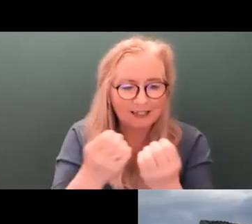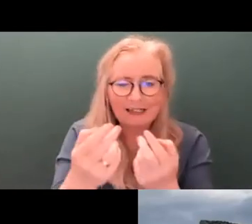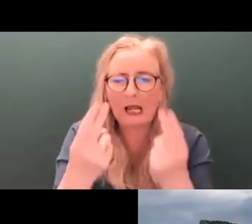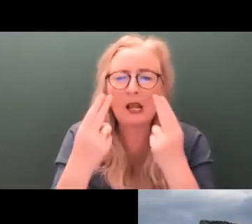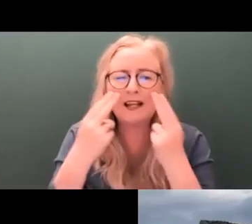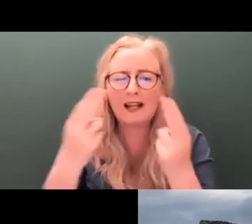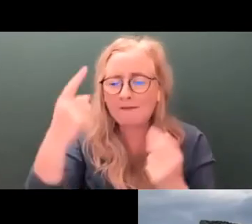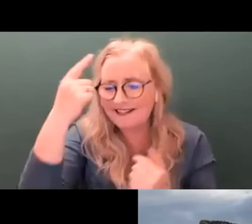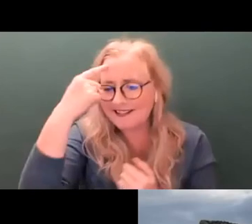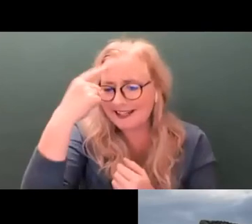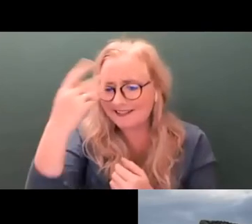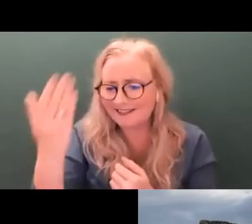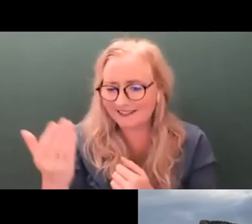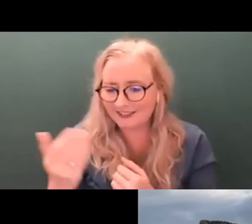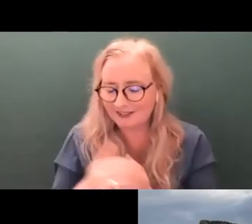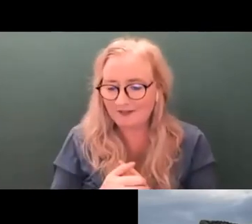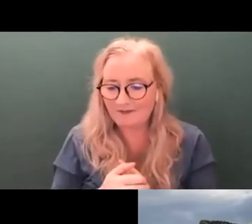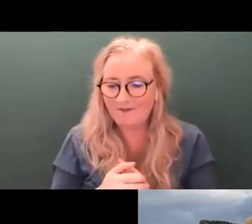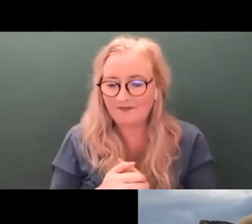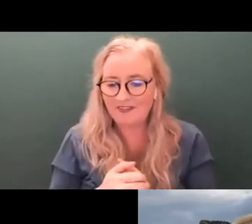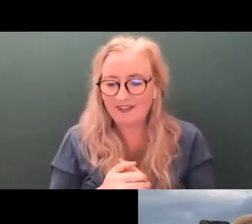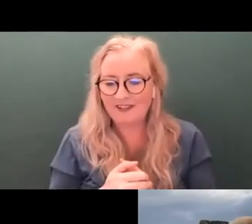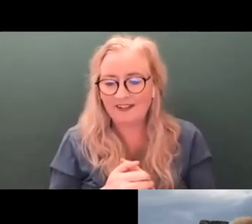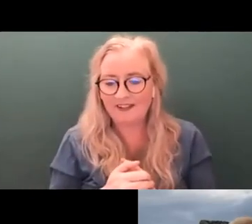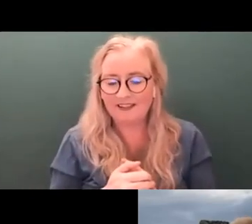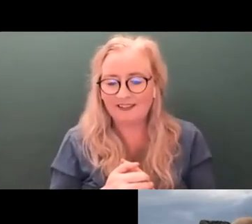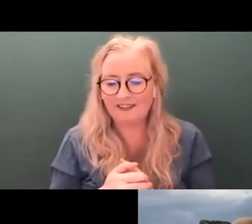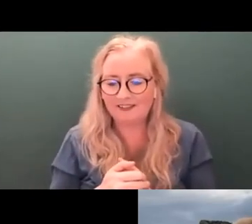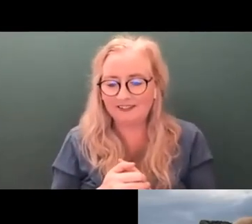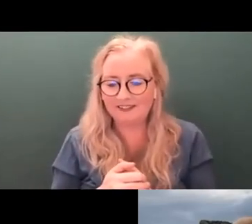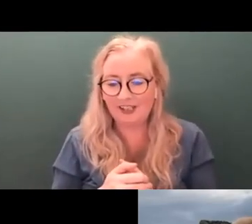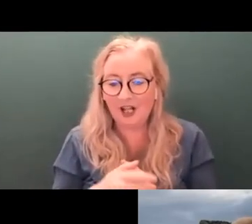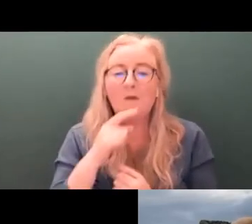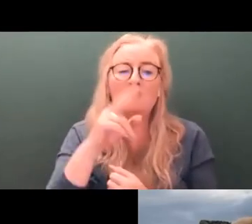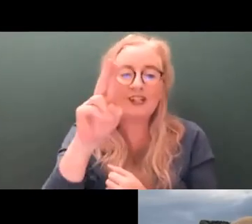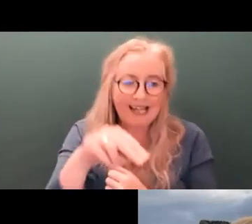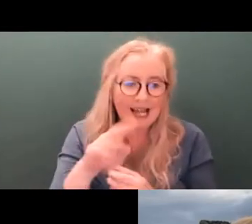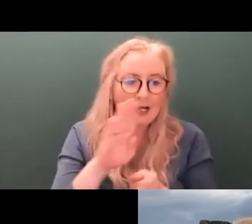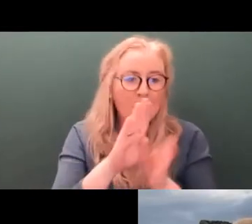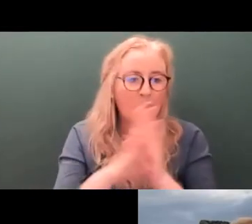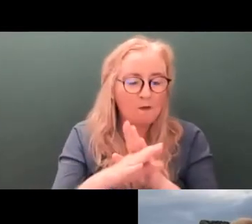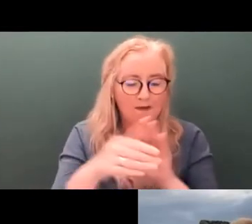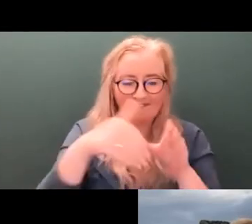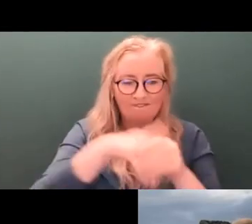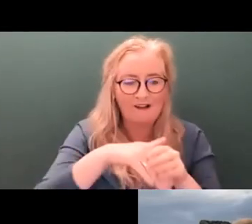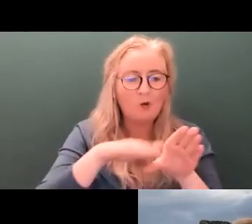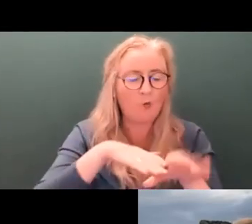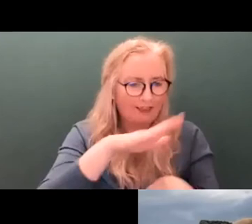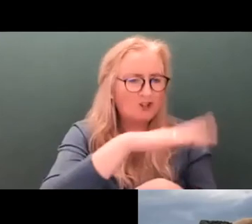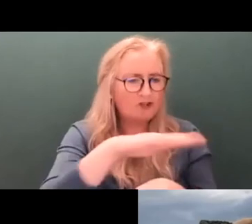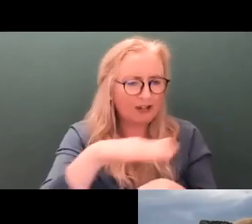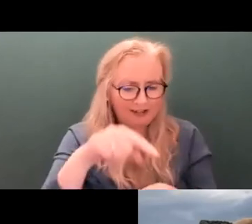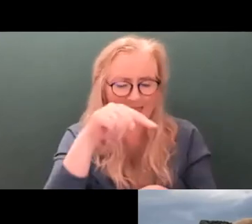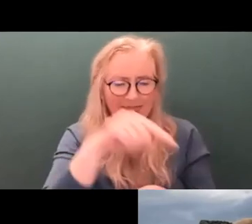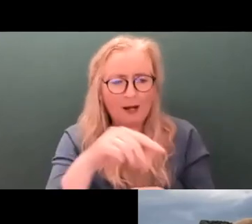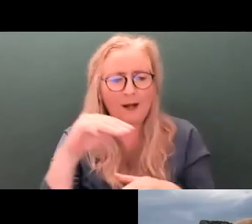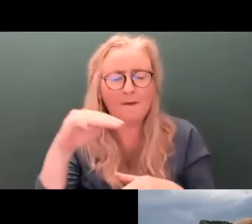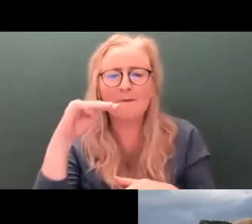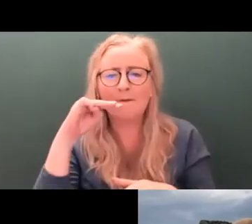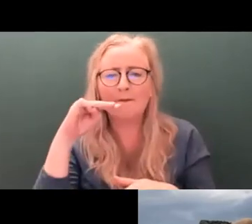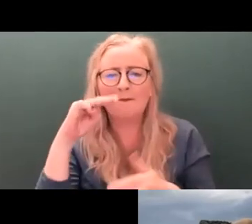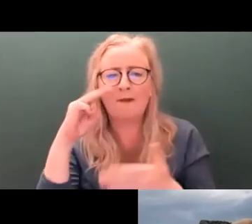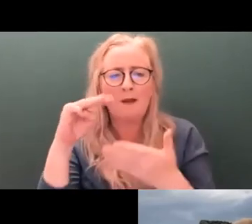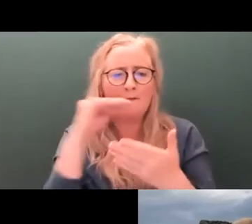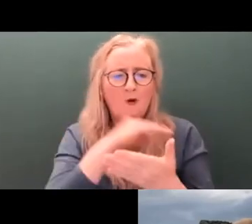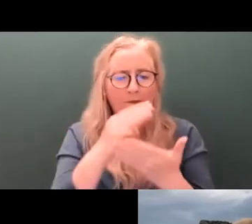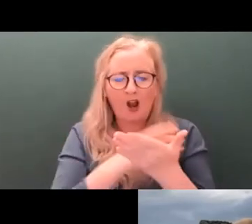And, you know, it doesn't preclude you from getting involved with kids. And that's very important. And the interage thing is